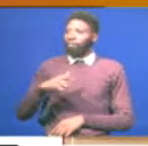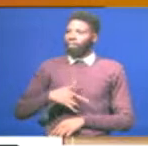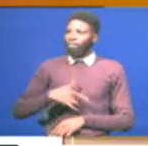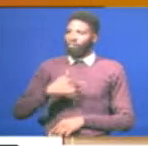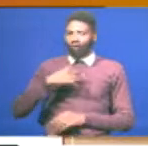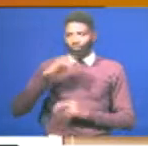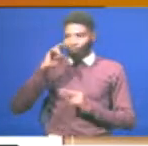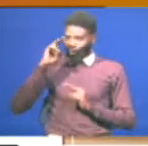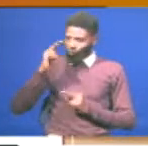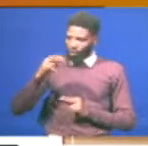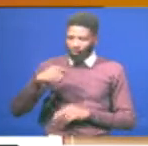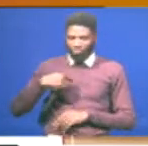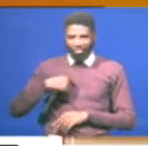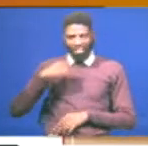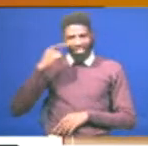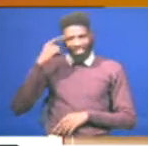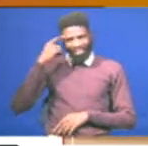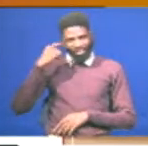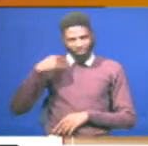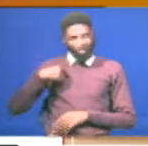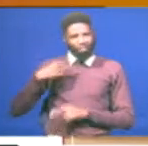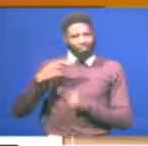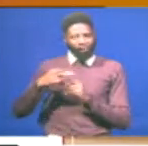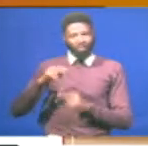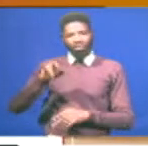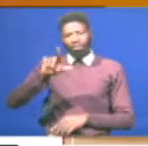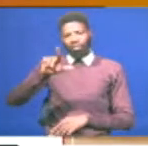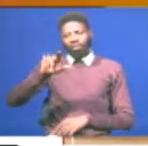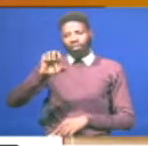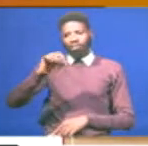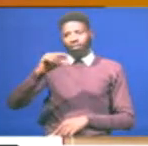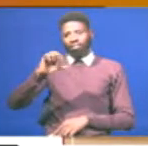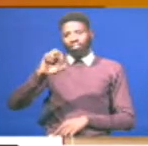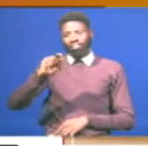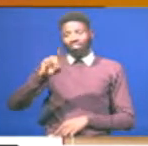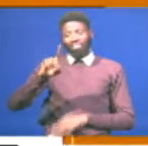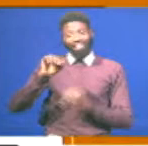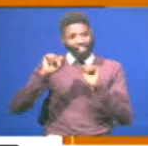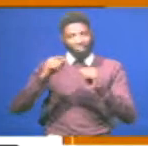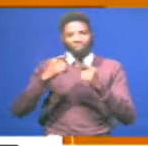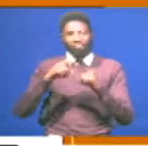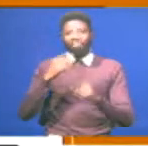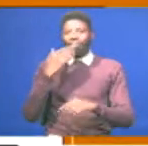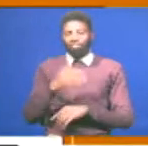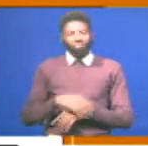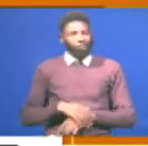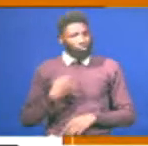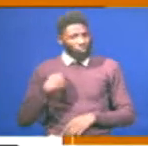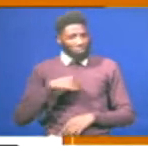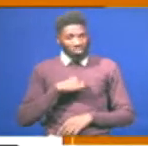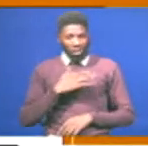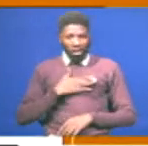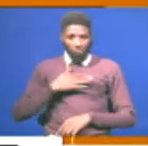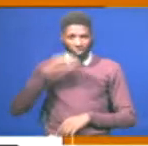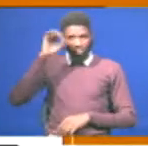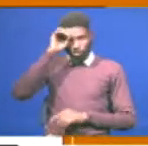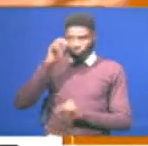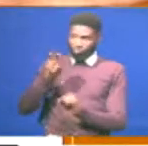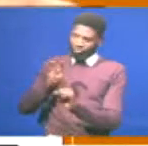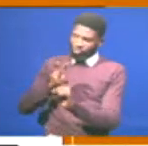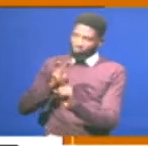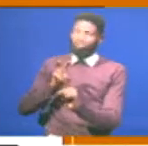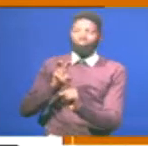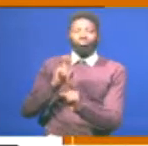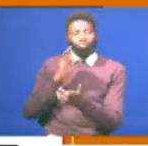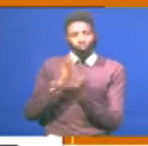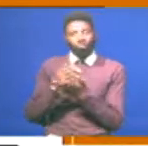I merit to be considered a legend, but thank you so much. In our eyes, you do. And this is a tribute to you. I appreciate